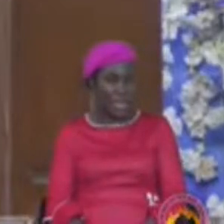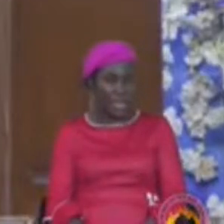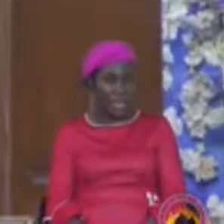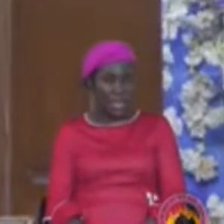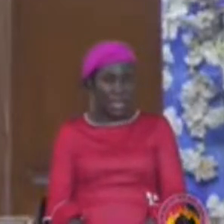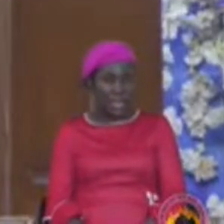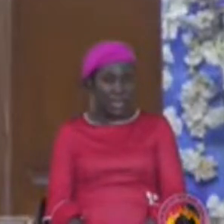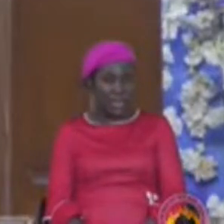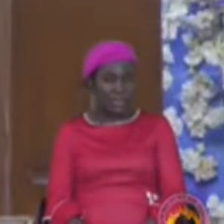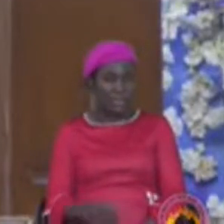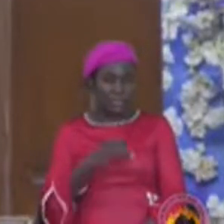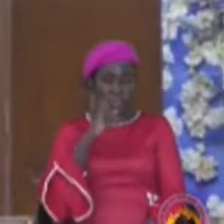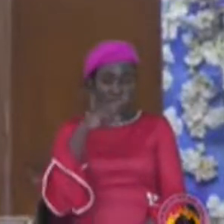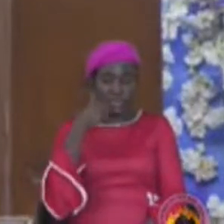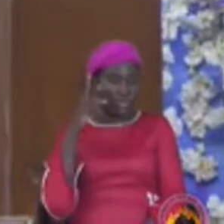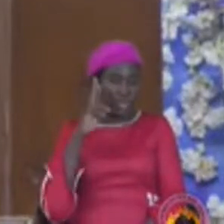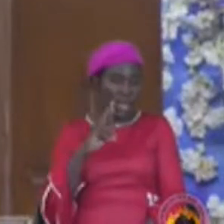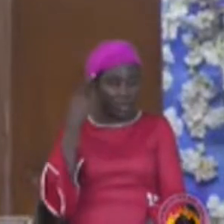the next 30 minutes,